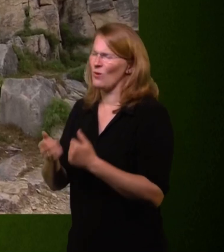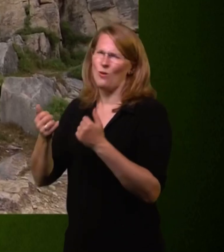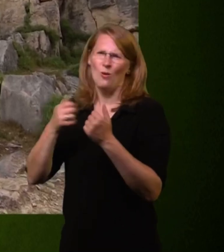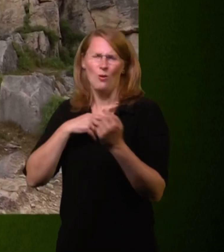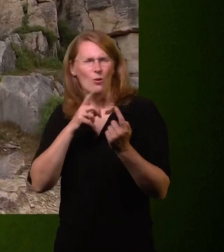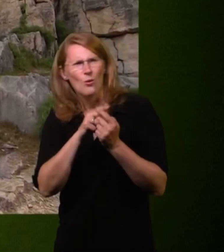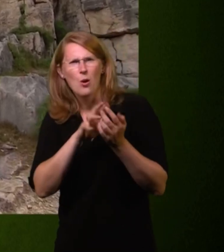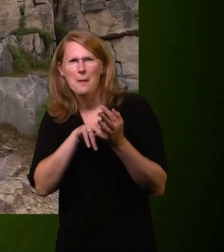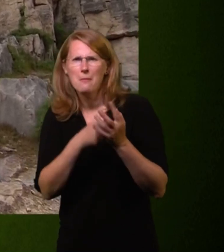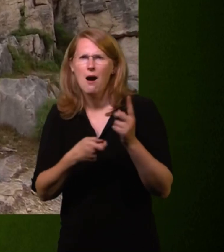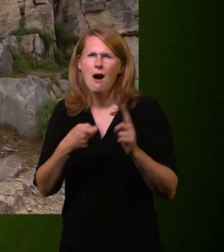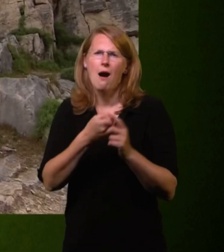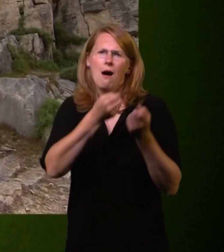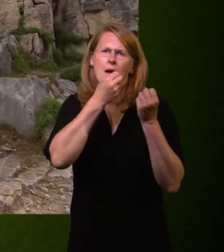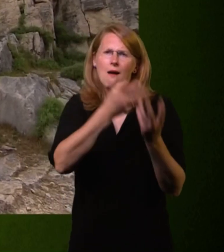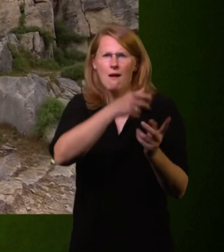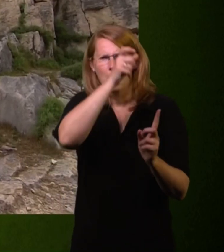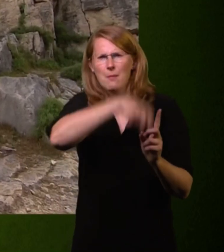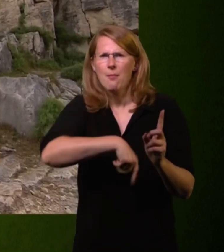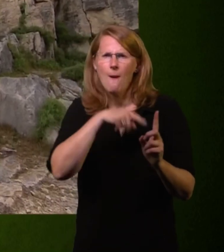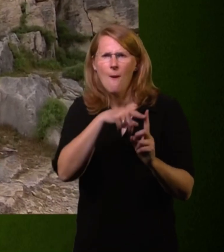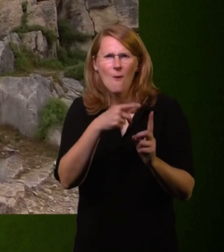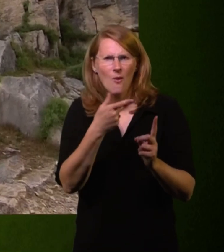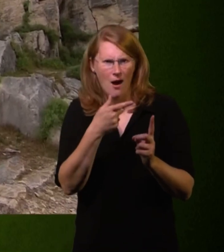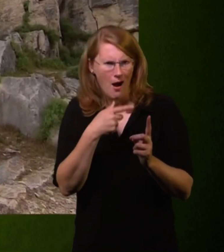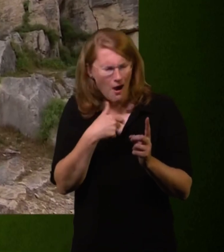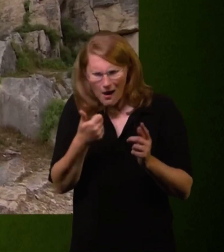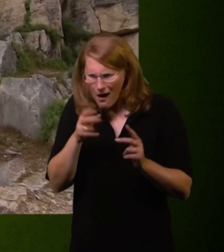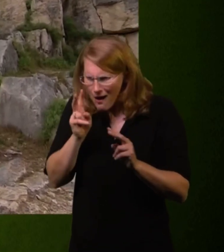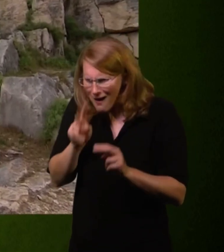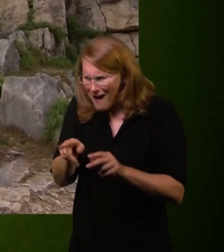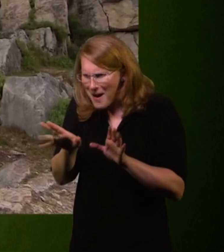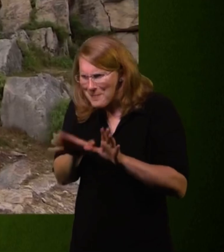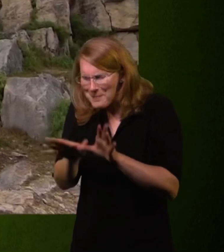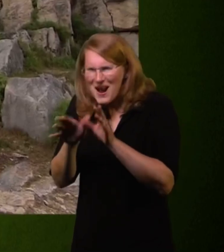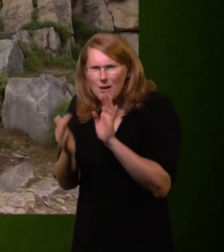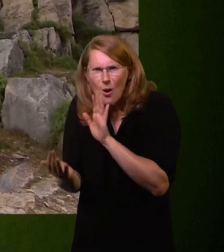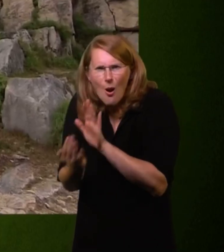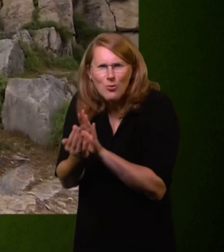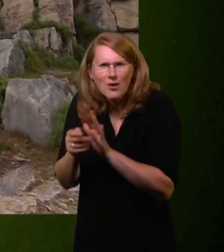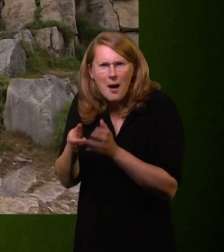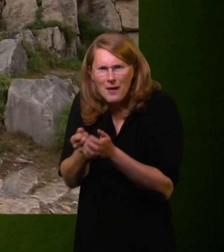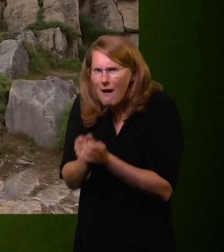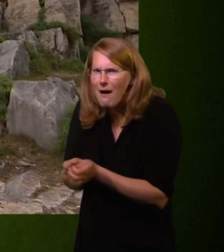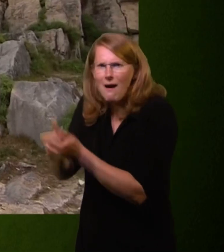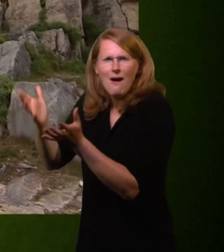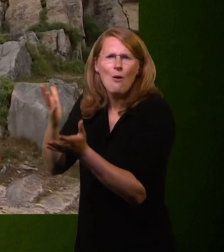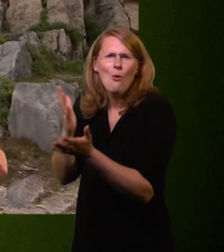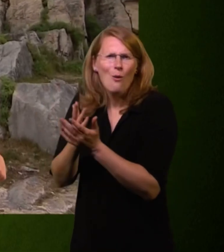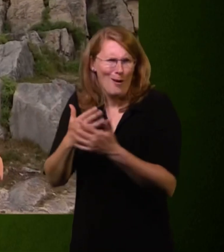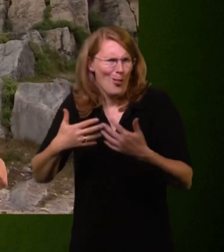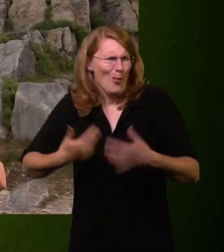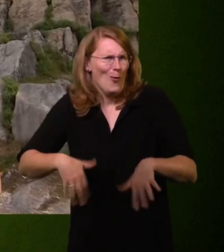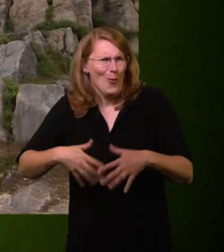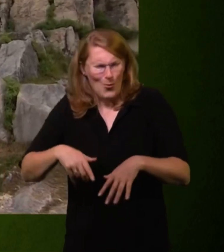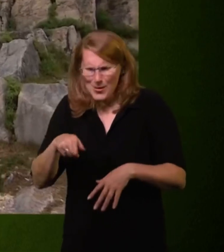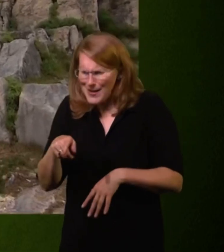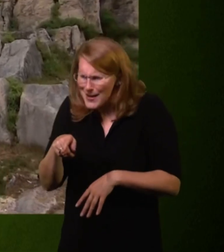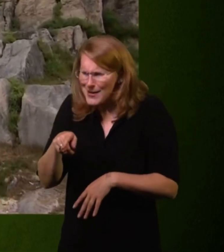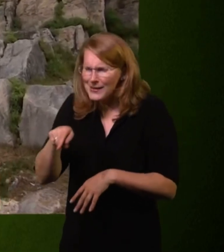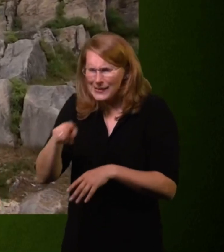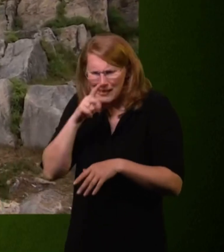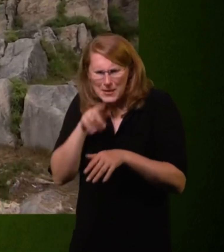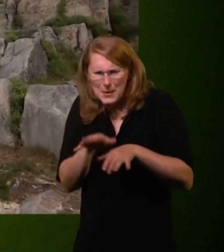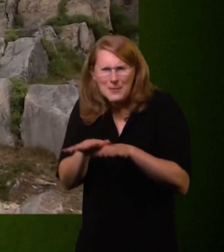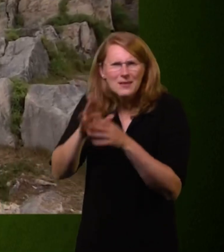I absolutely loved meeting Mark. He's such a nice bloke, and to see Natterer's bats up close, obviously a very secretive nocturnal mammal, you rarely